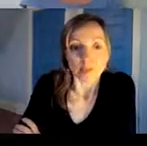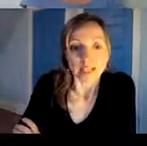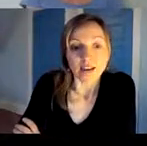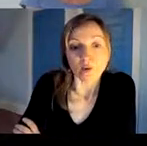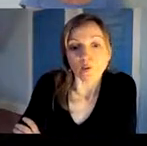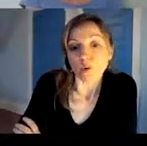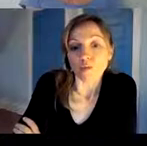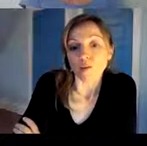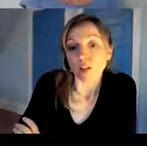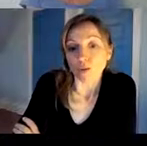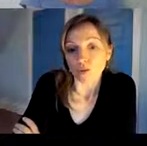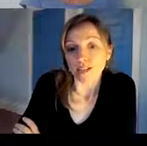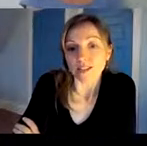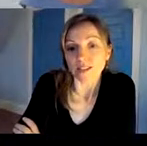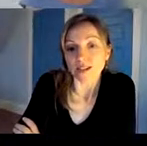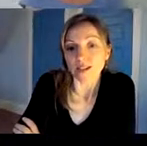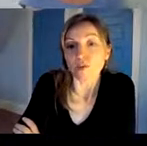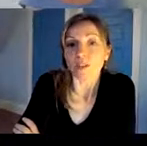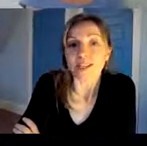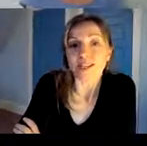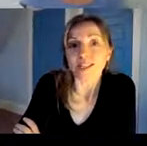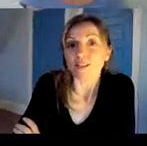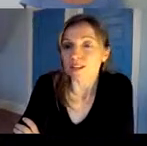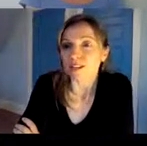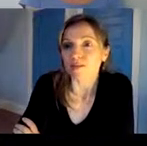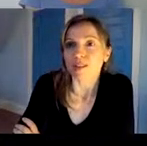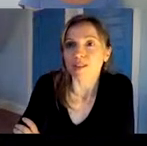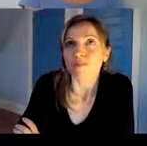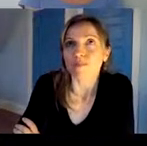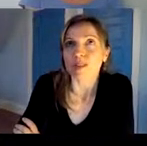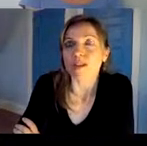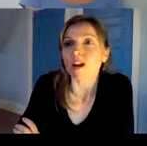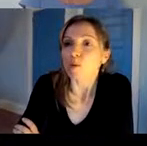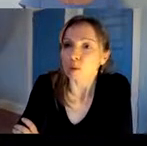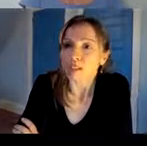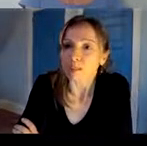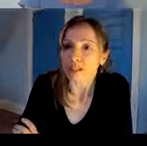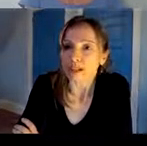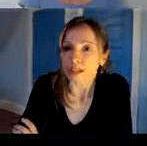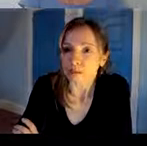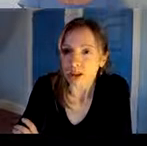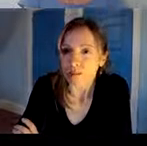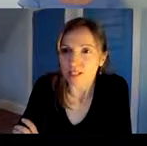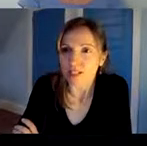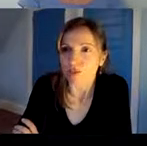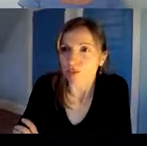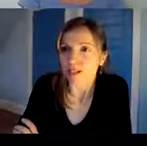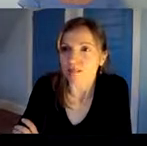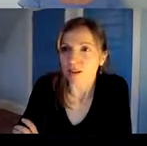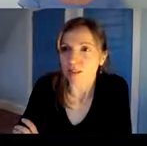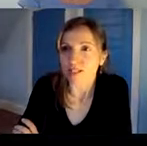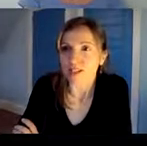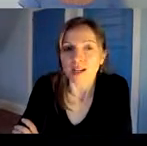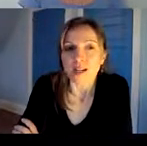they typically have one or more of the following traits. And if you place these invasive, these opportunistic plants in a fragmented or